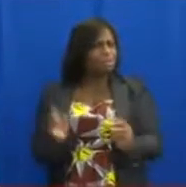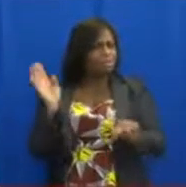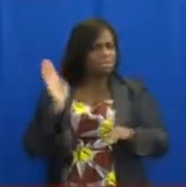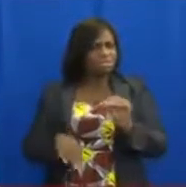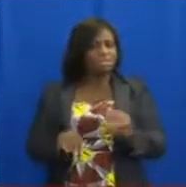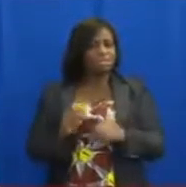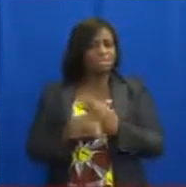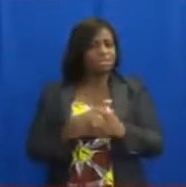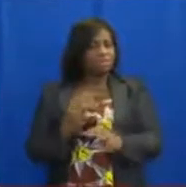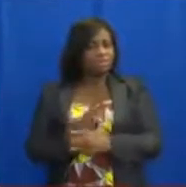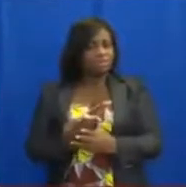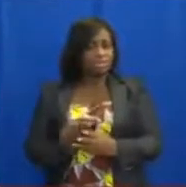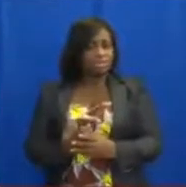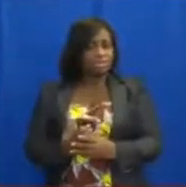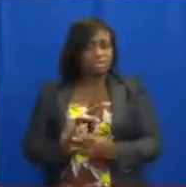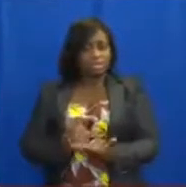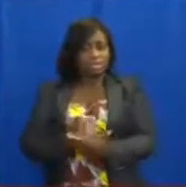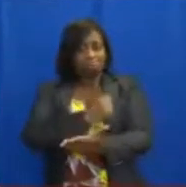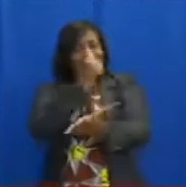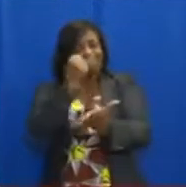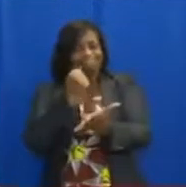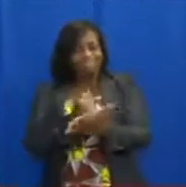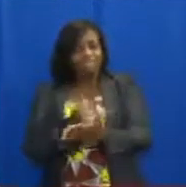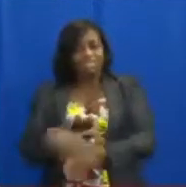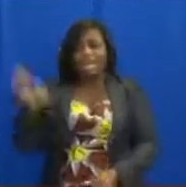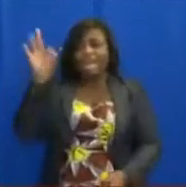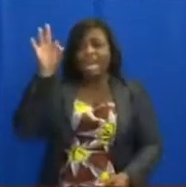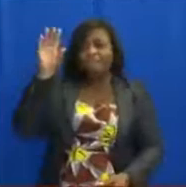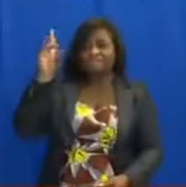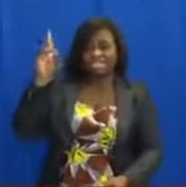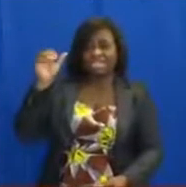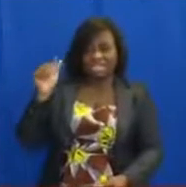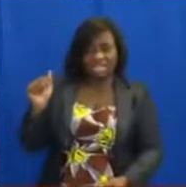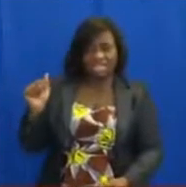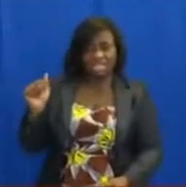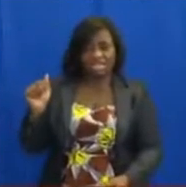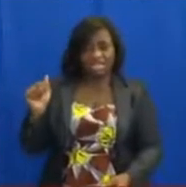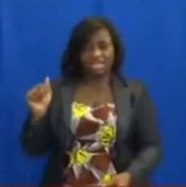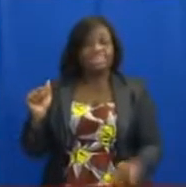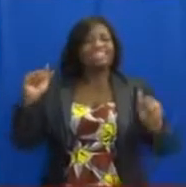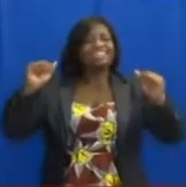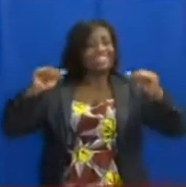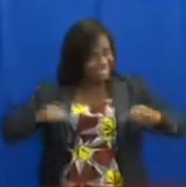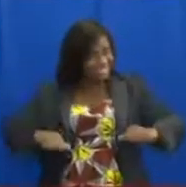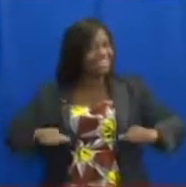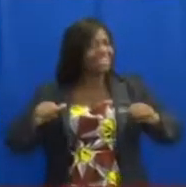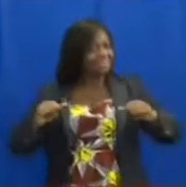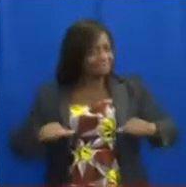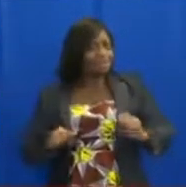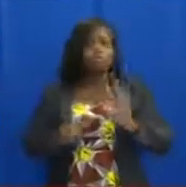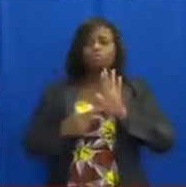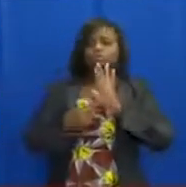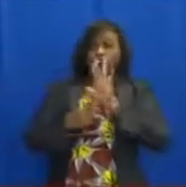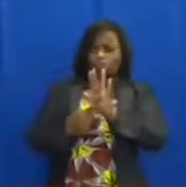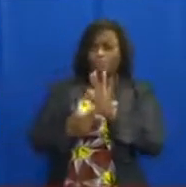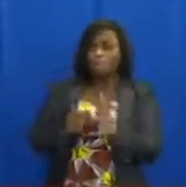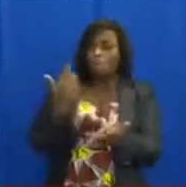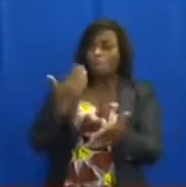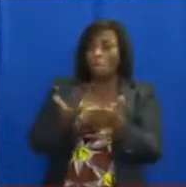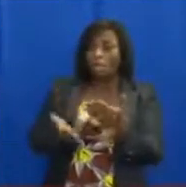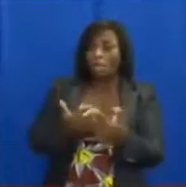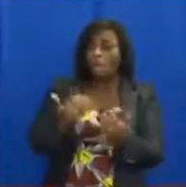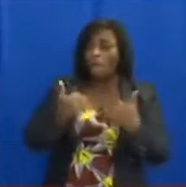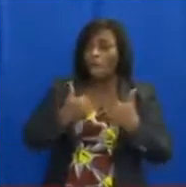world, and as certified by the Food and Drugs Authority, it is capable of detecting this